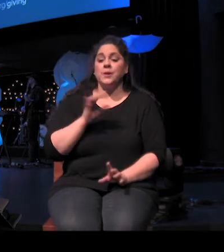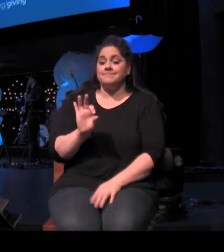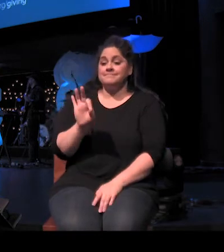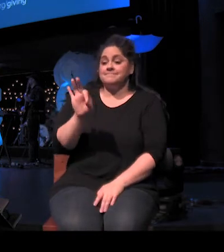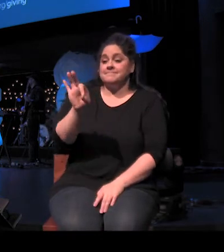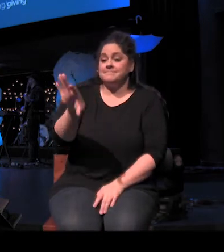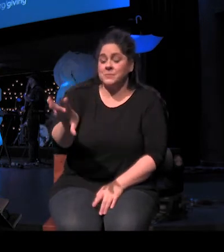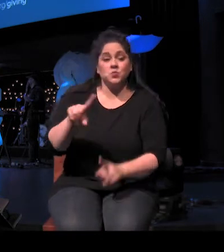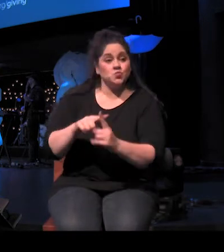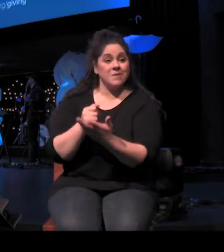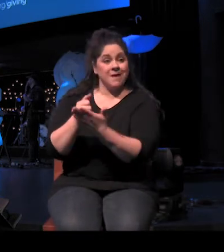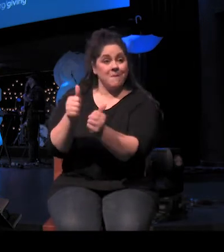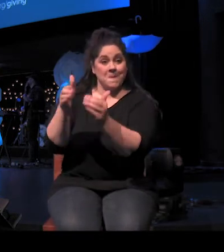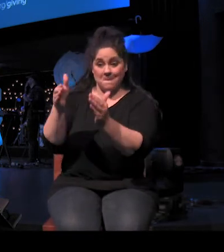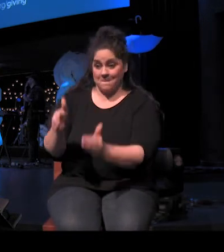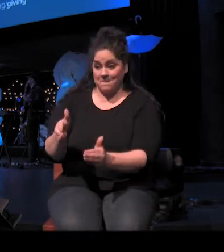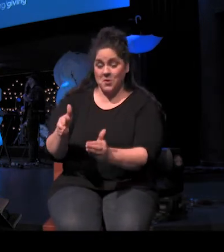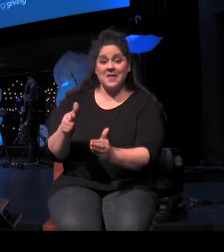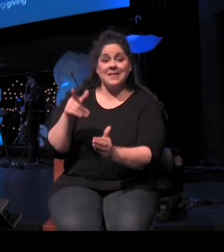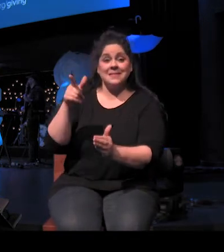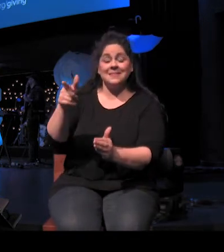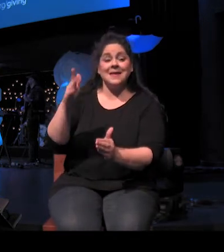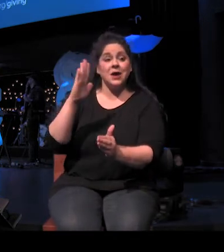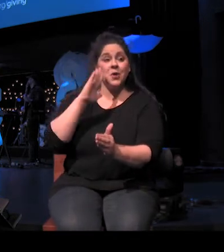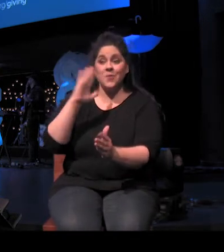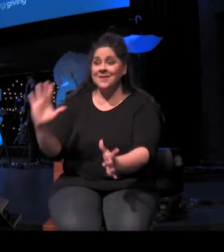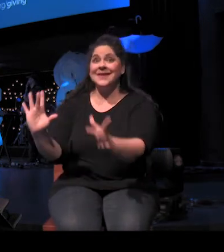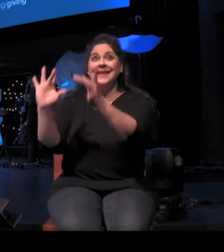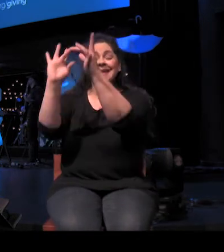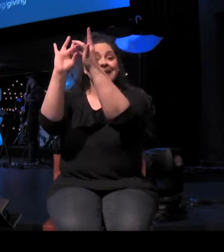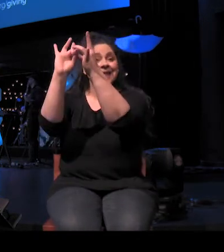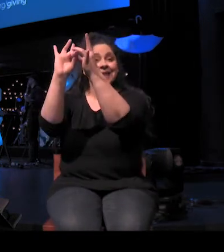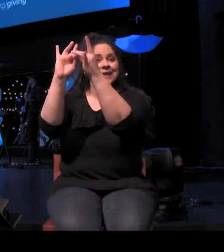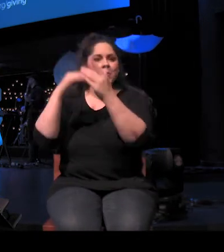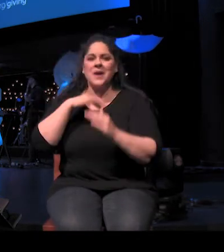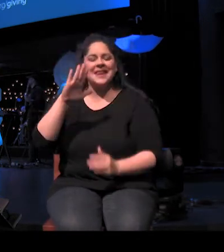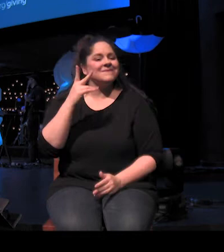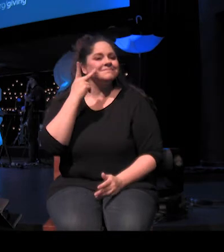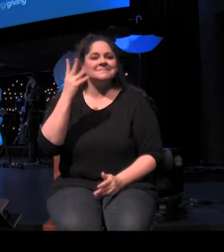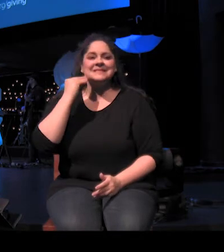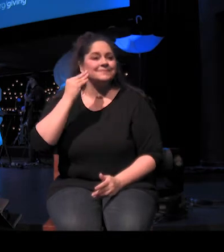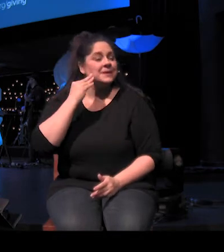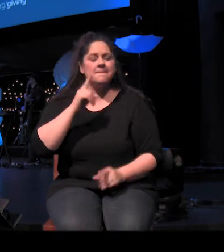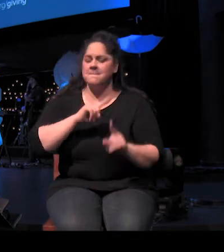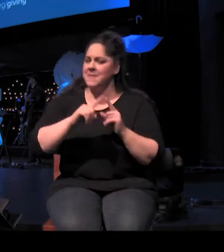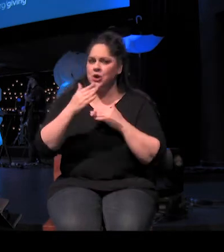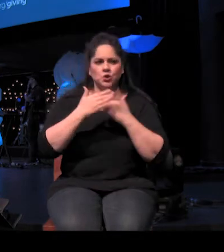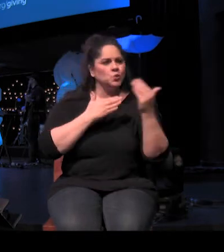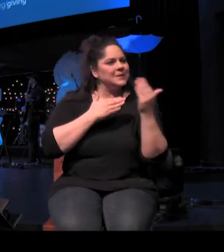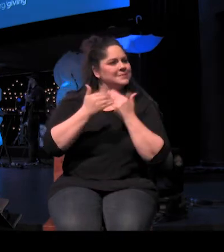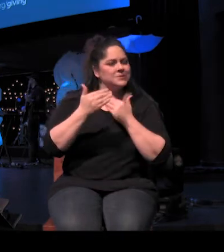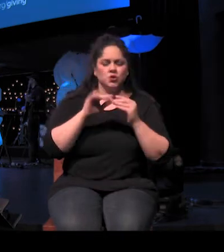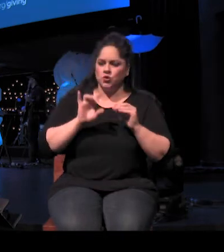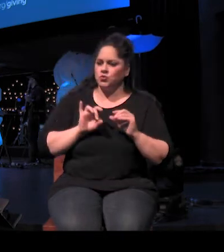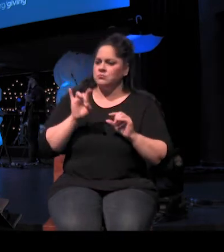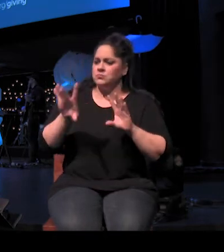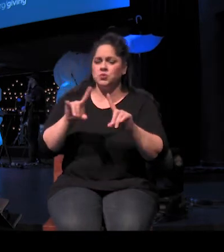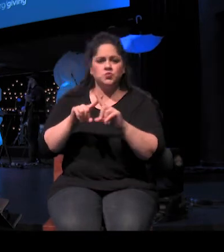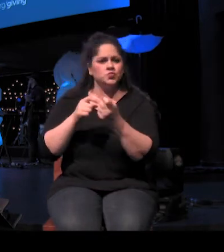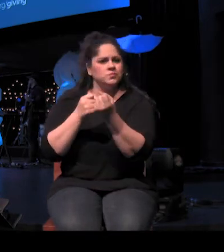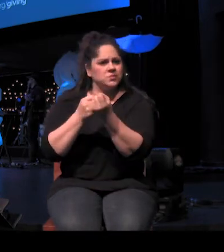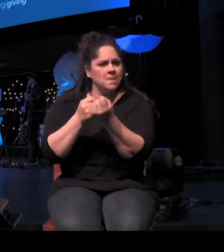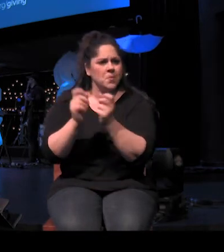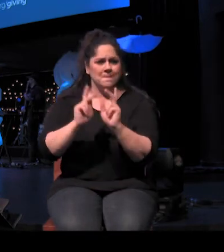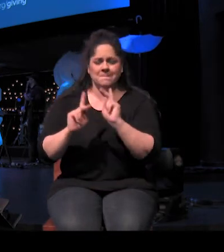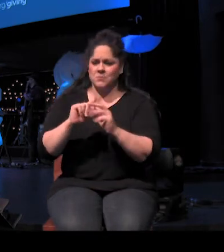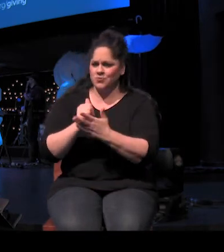see the results of the seeds we're sowing, but God's asking us to be faithful. Faithful to the season you're in, faithful to the people in front of